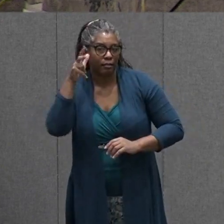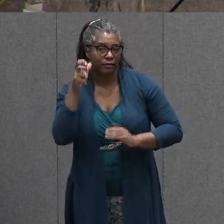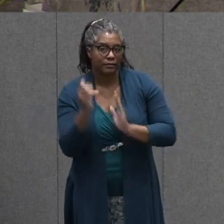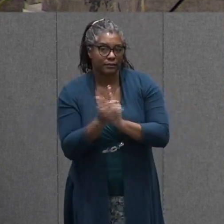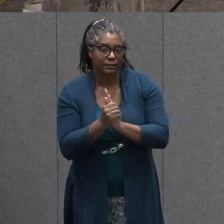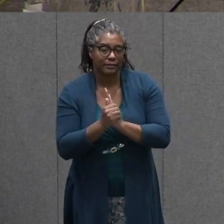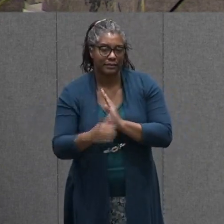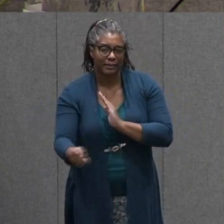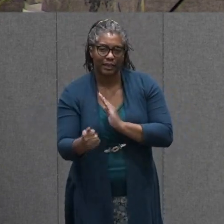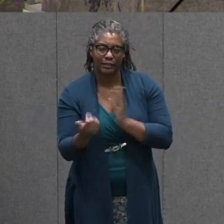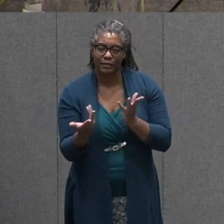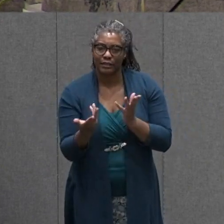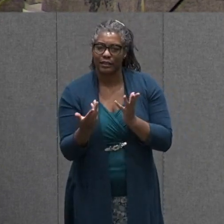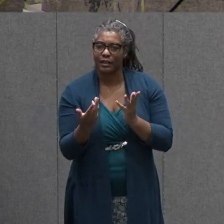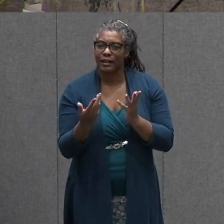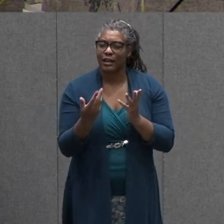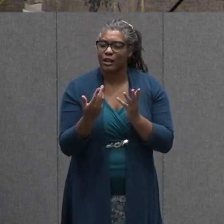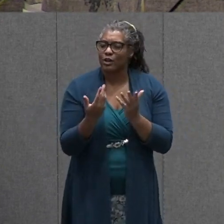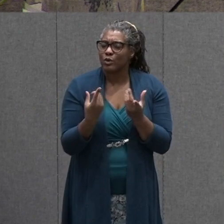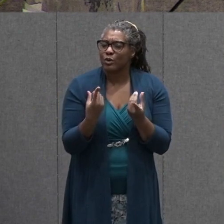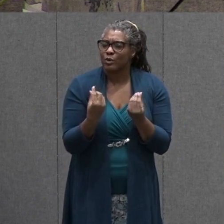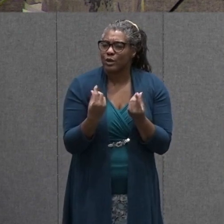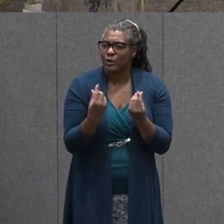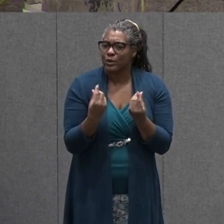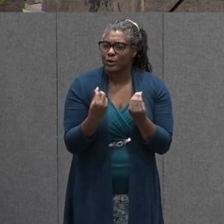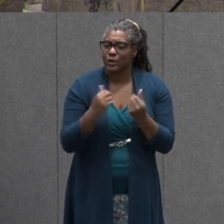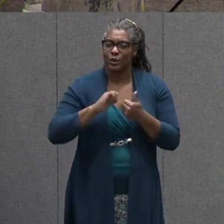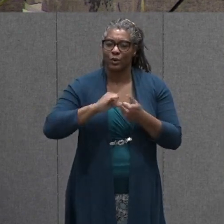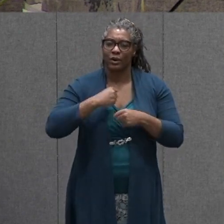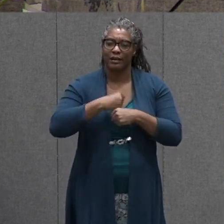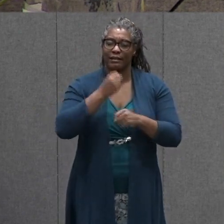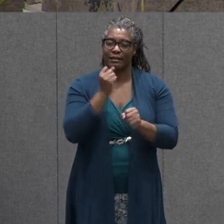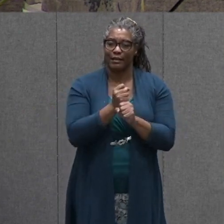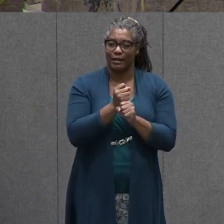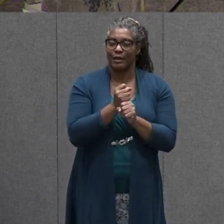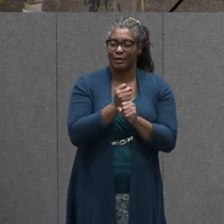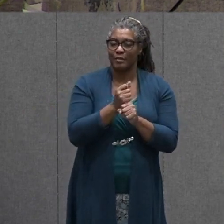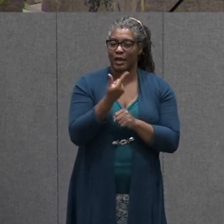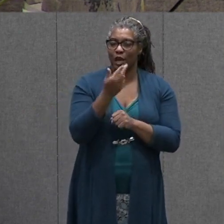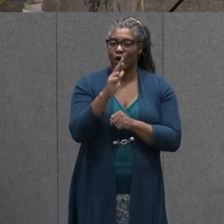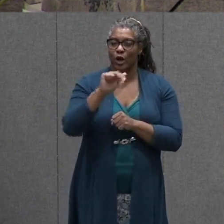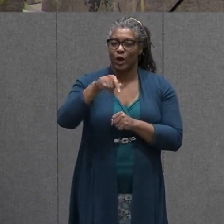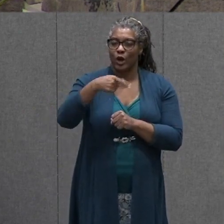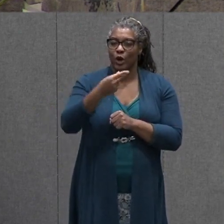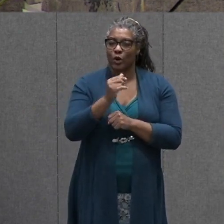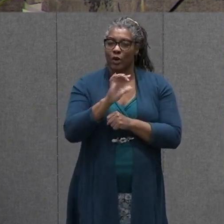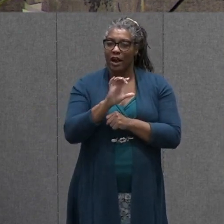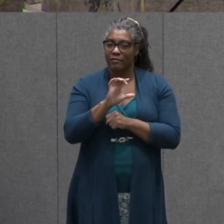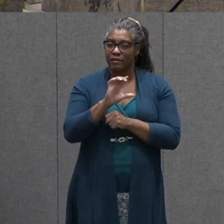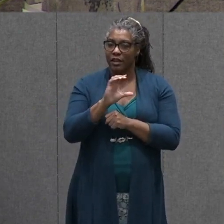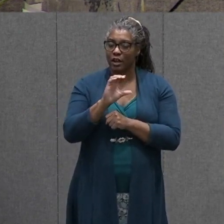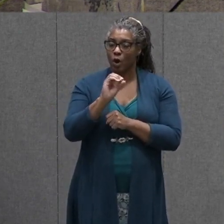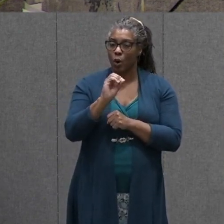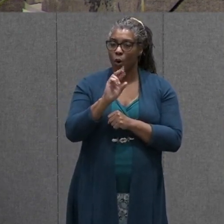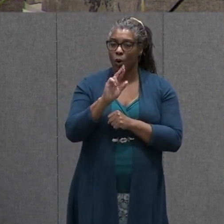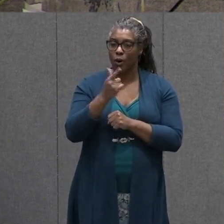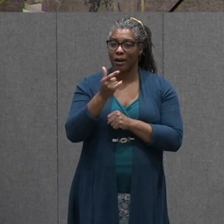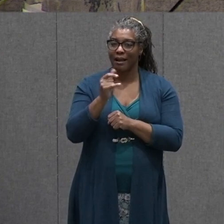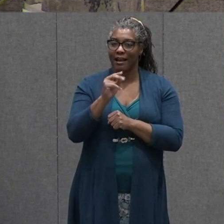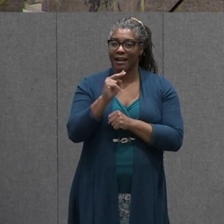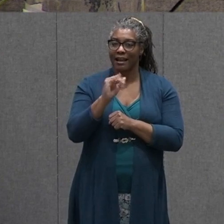before? Because that'll be a clue for you that you have the correct pronunciation for an unknown word. So I'm going to show you 3